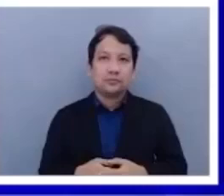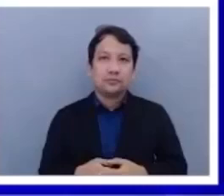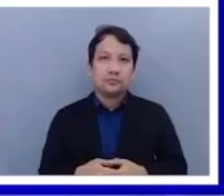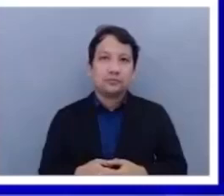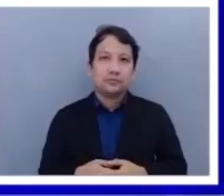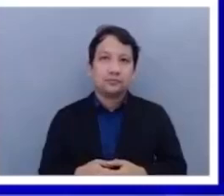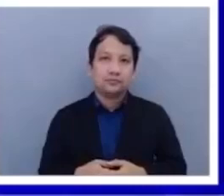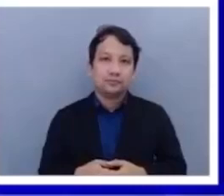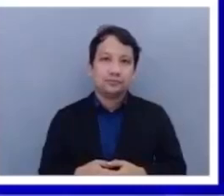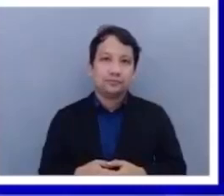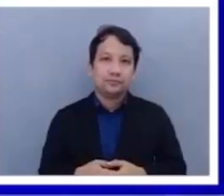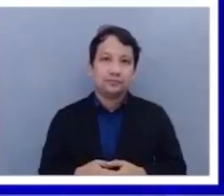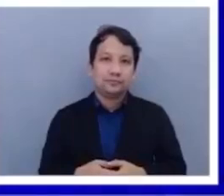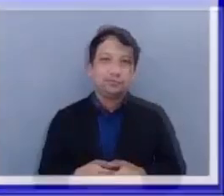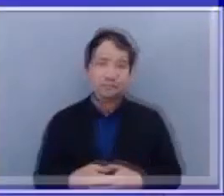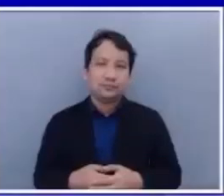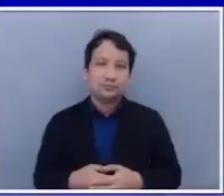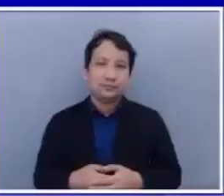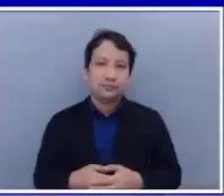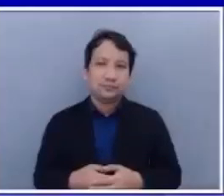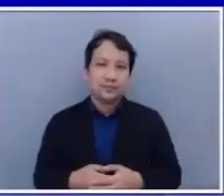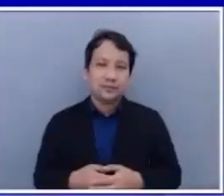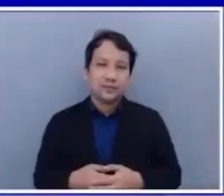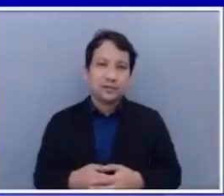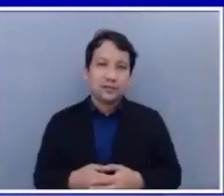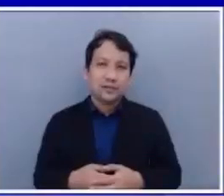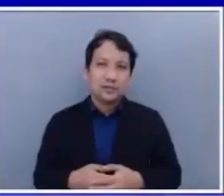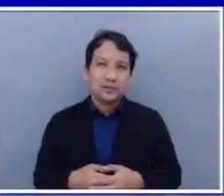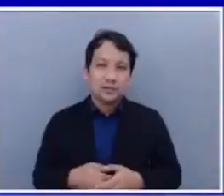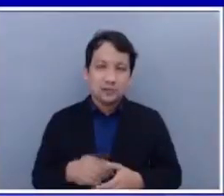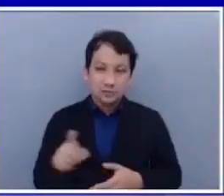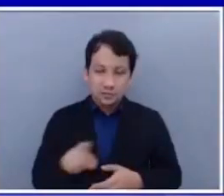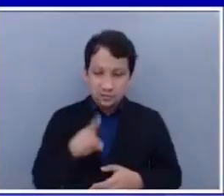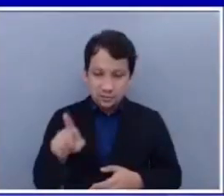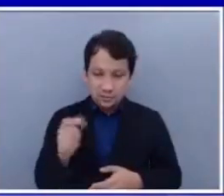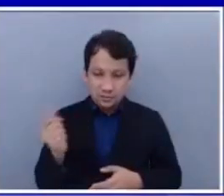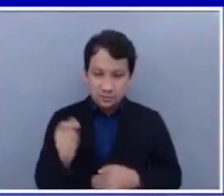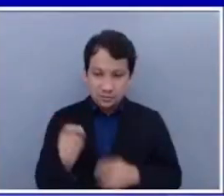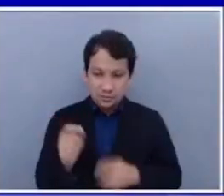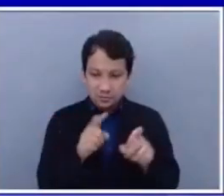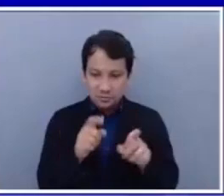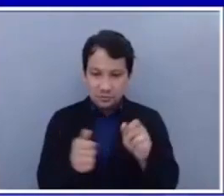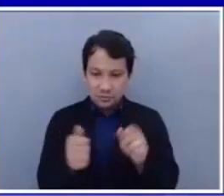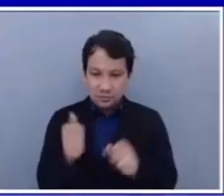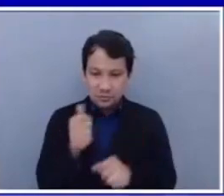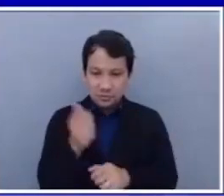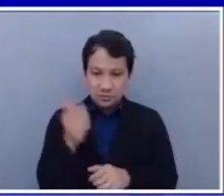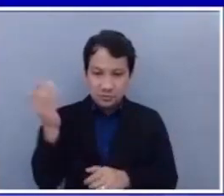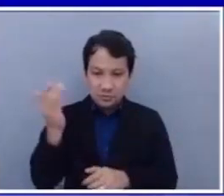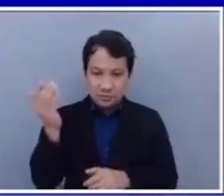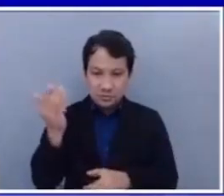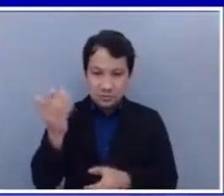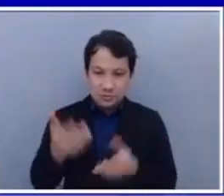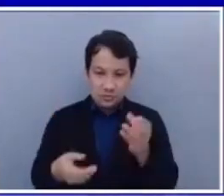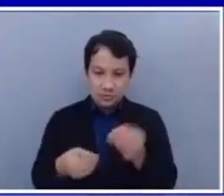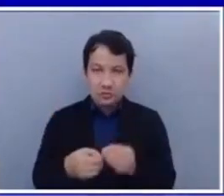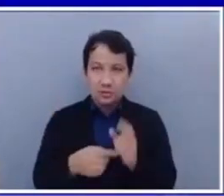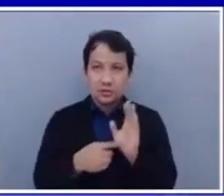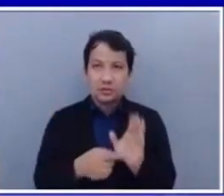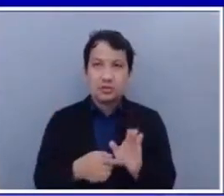Thank you po, Yusek. Do we have other questions po to our resource person?